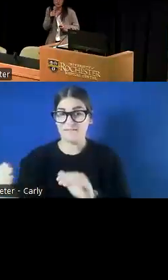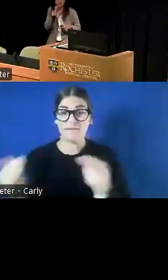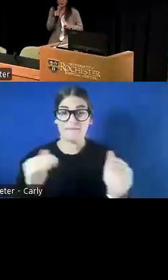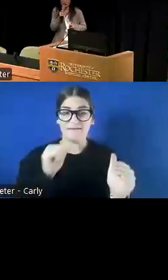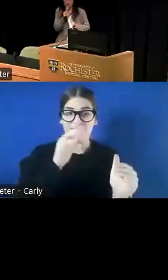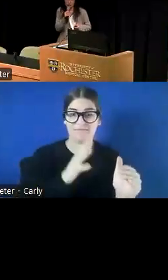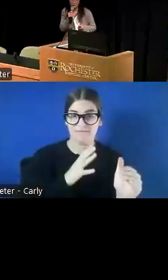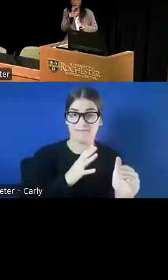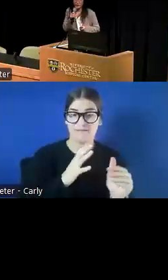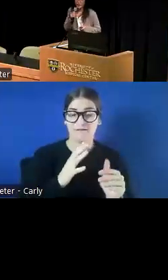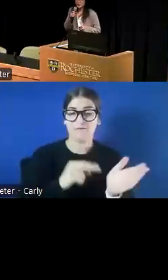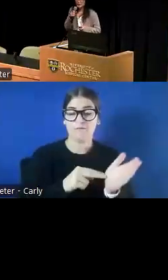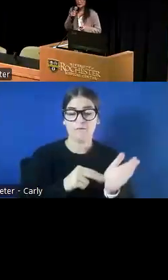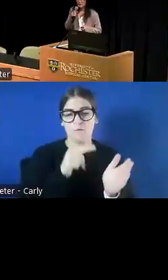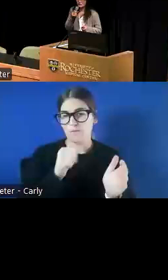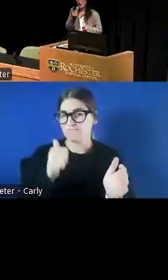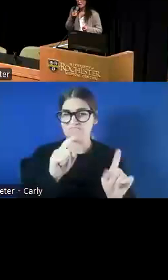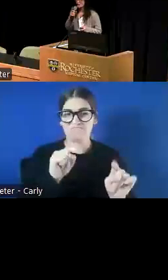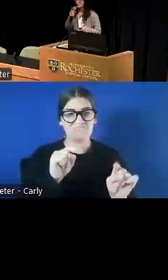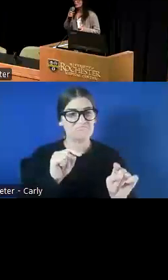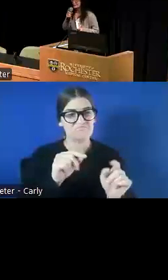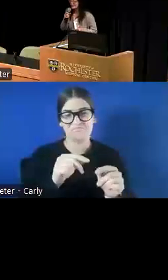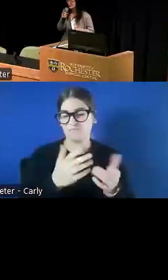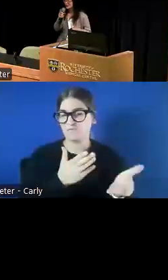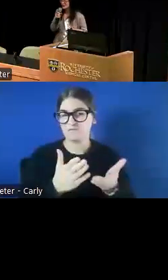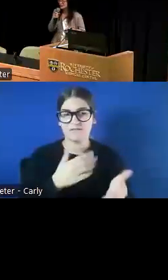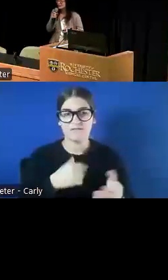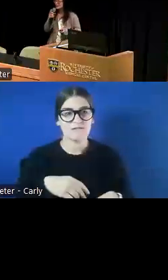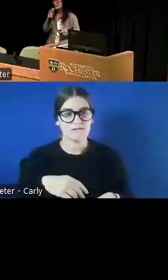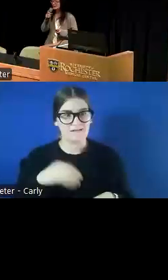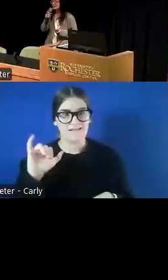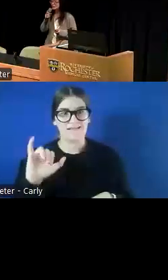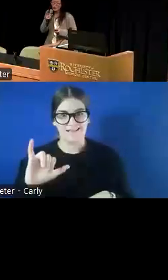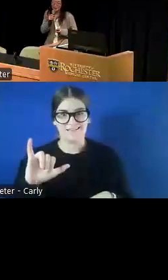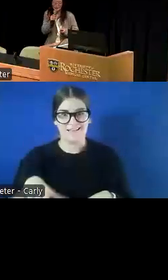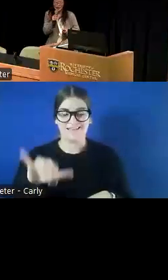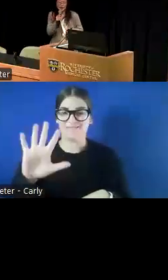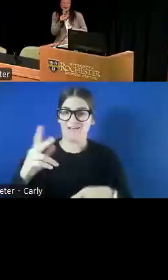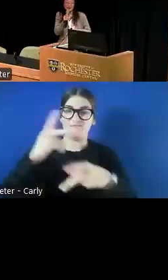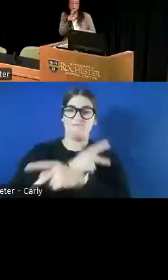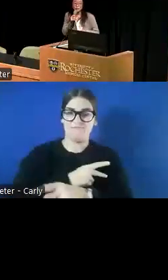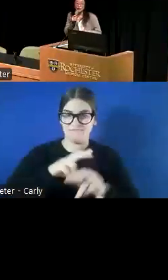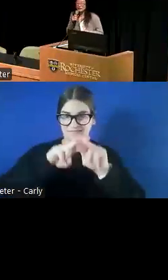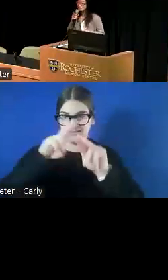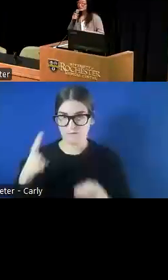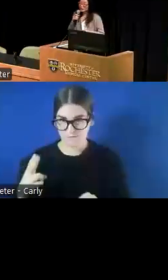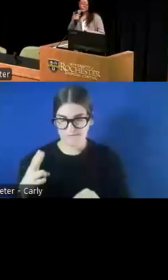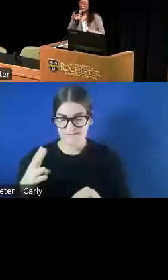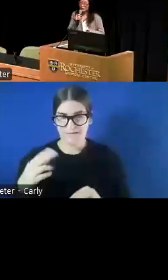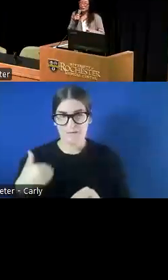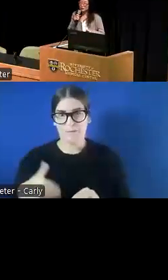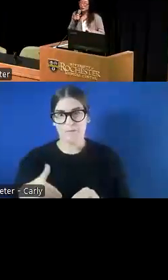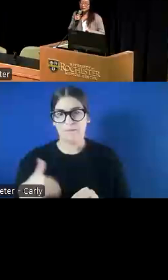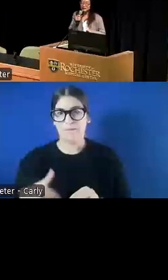religious service at all. And so this is a 5-fold decrease in the suicide rate. And it was a rigorous